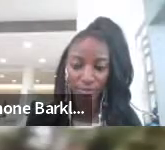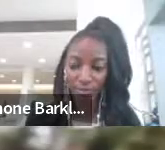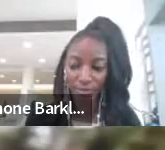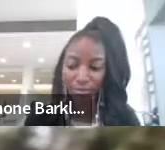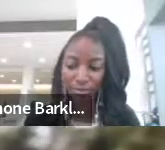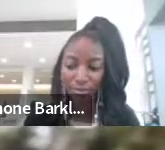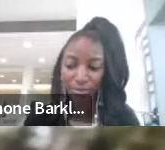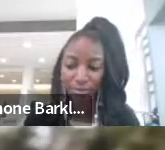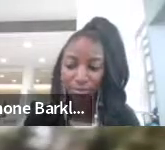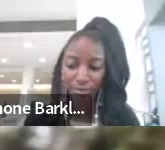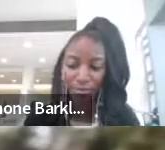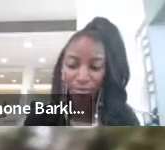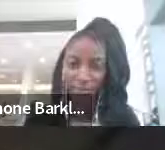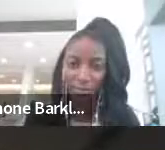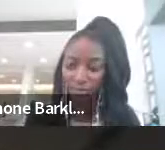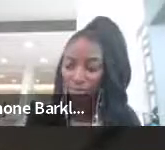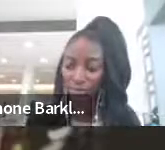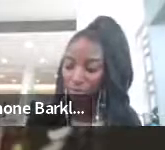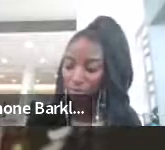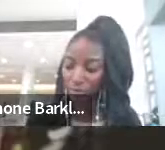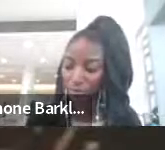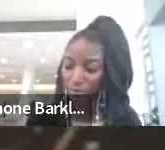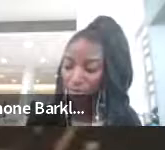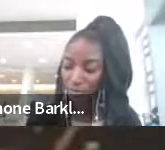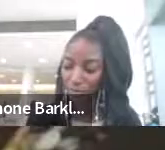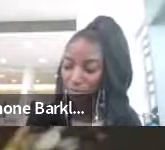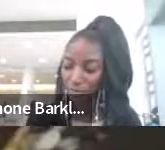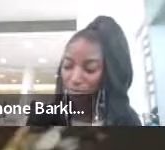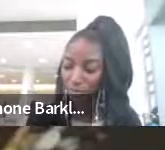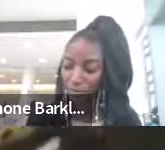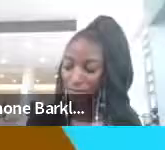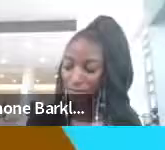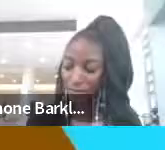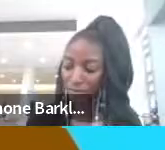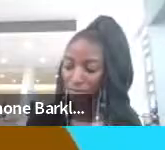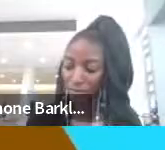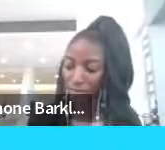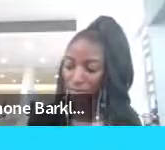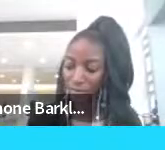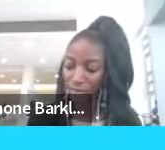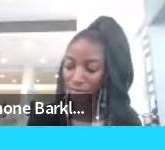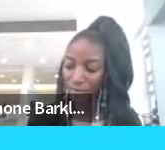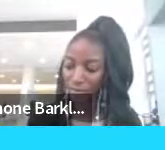debris if we don't dispose of it properly or if it goes into the water by accident.